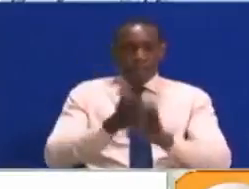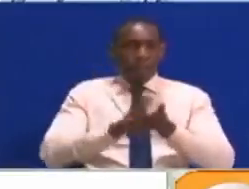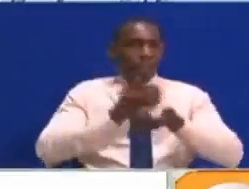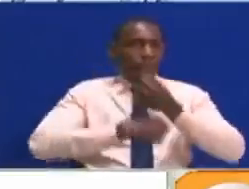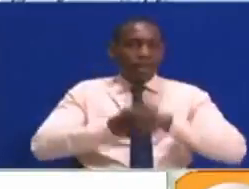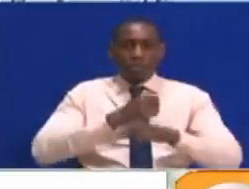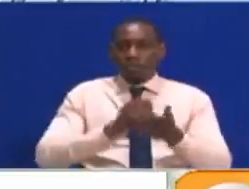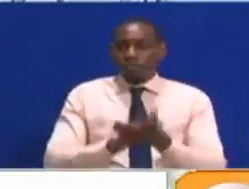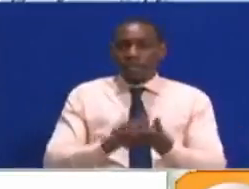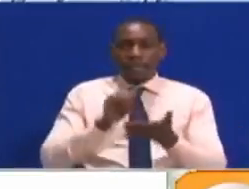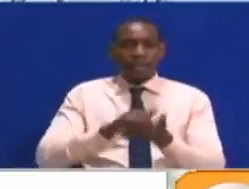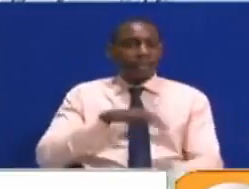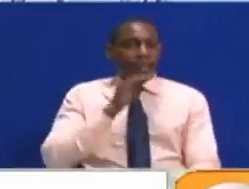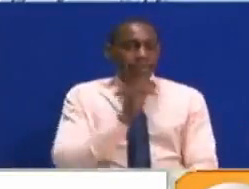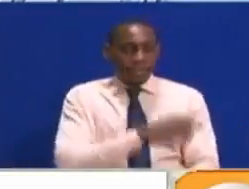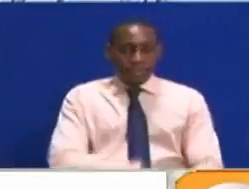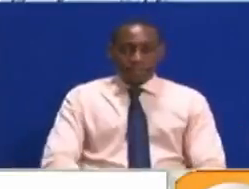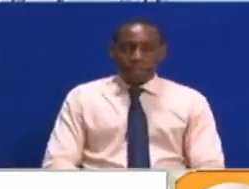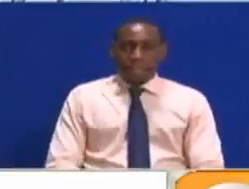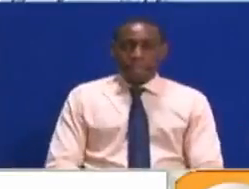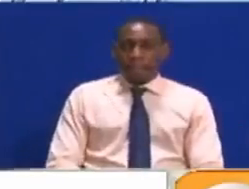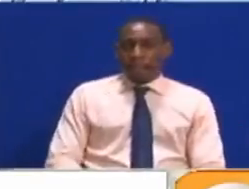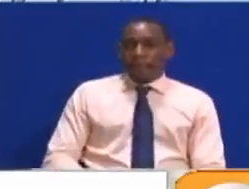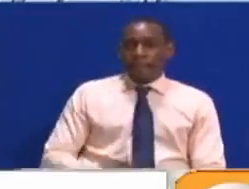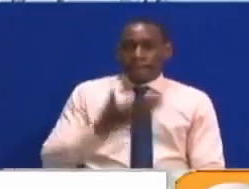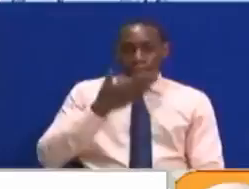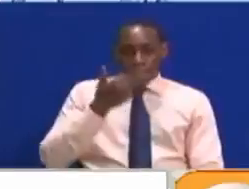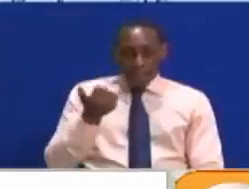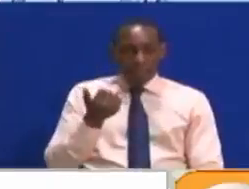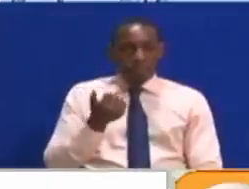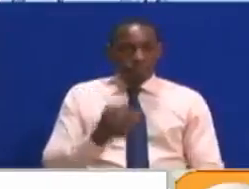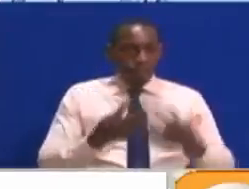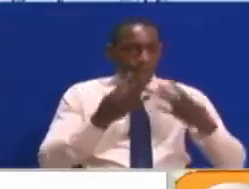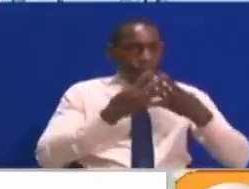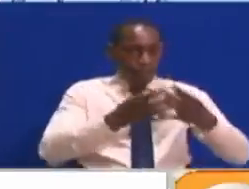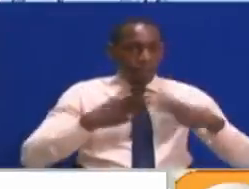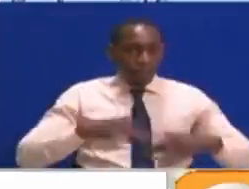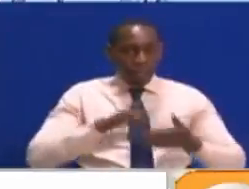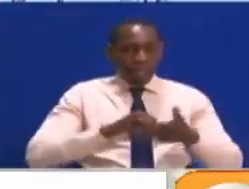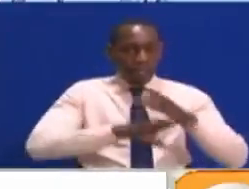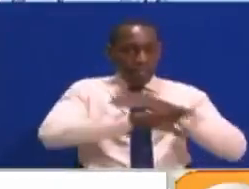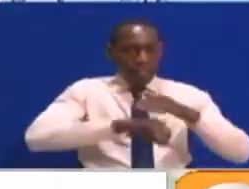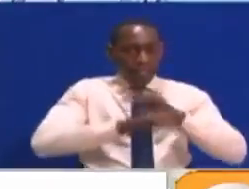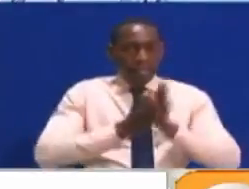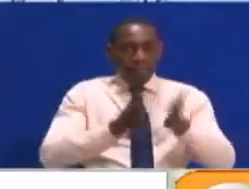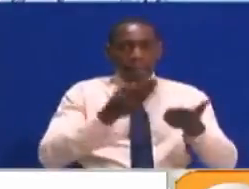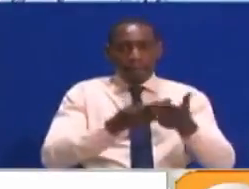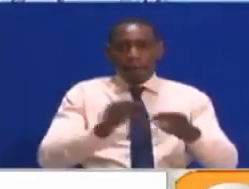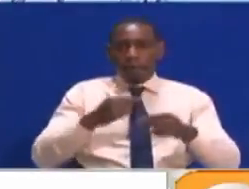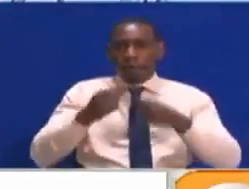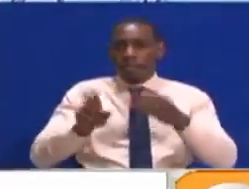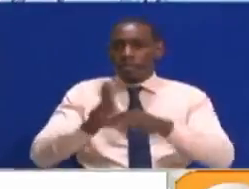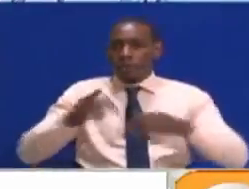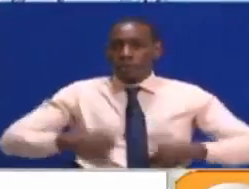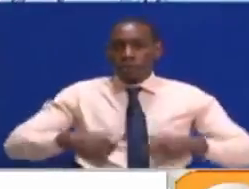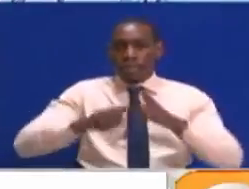or action is actually dead. Why don't we prosecute those who steal public money? Why do we continue to use young